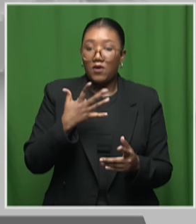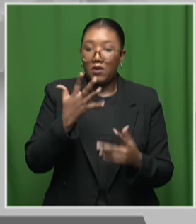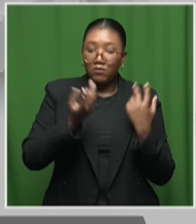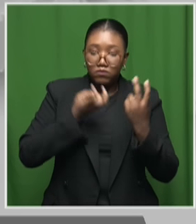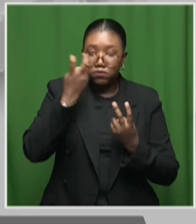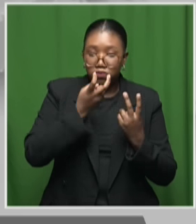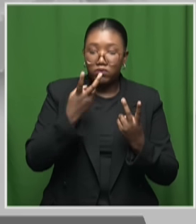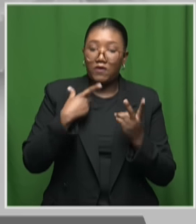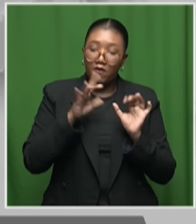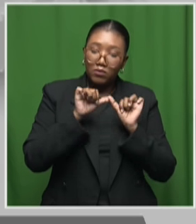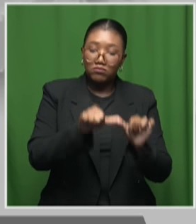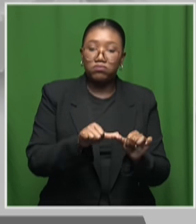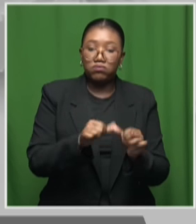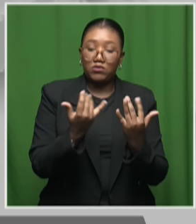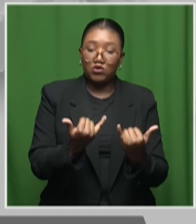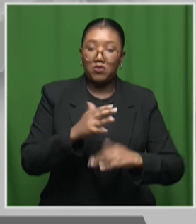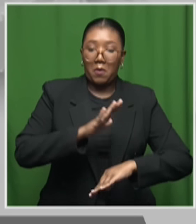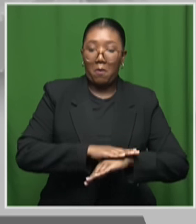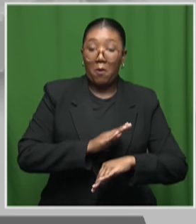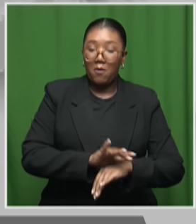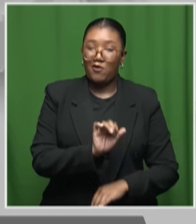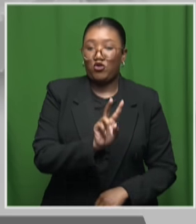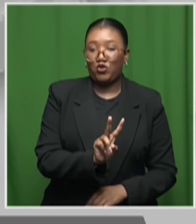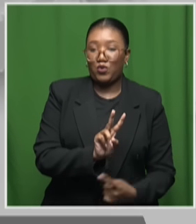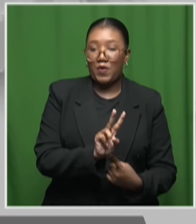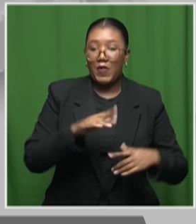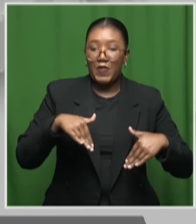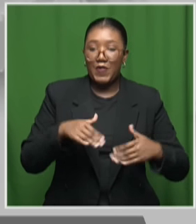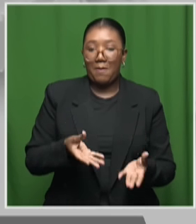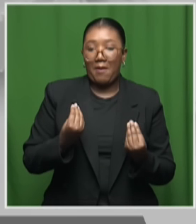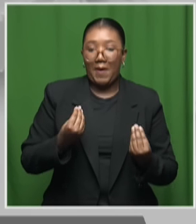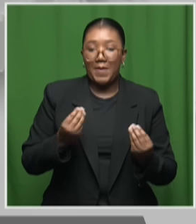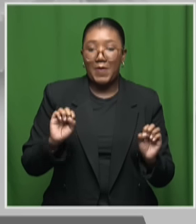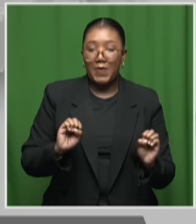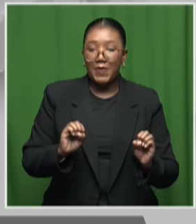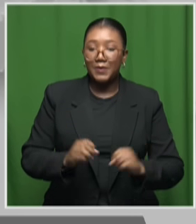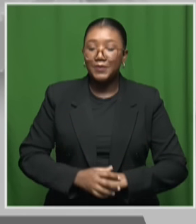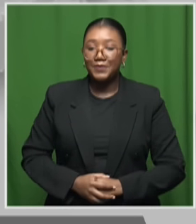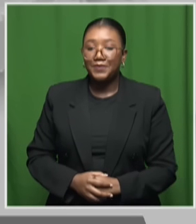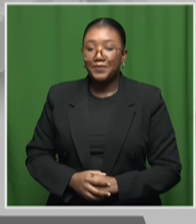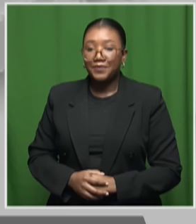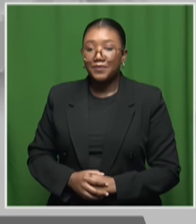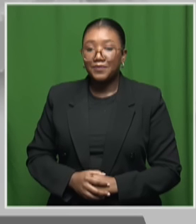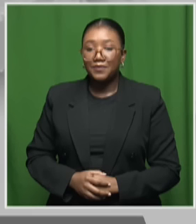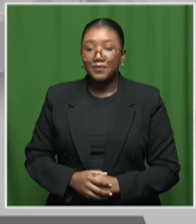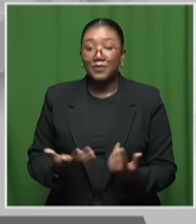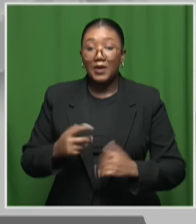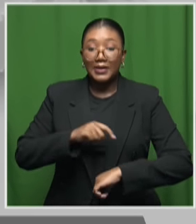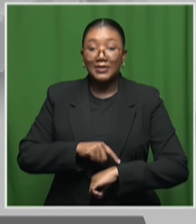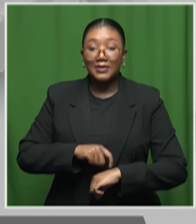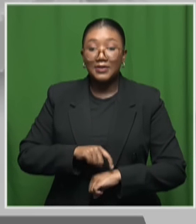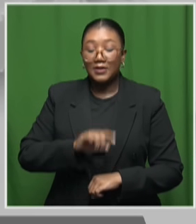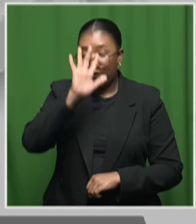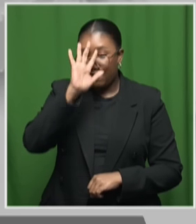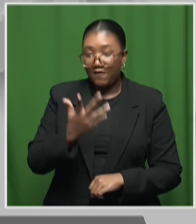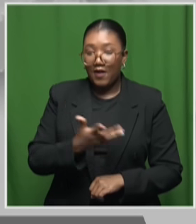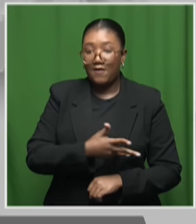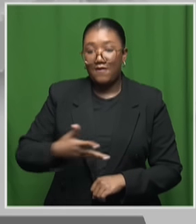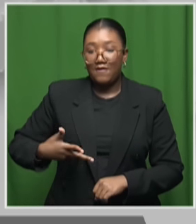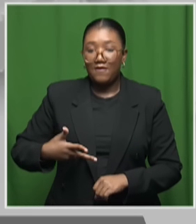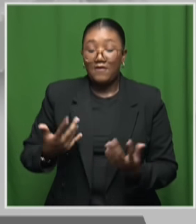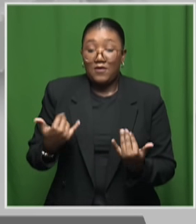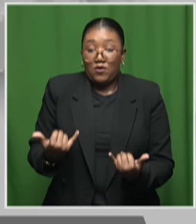this morning to continue the search for the 2 missing swimmers. And then at around 5:30 a.m. this